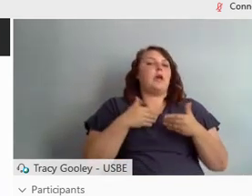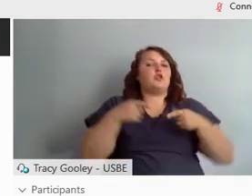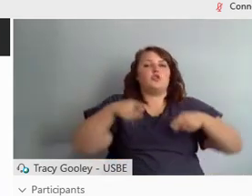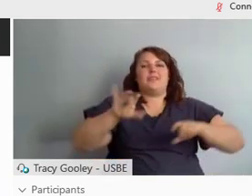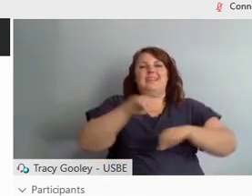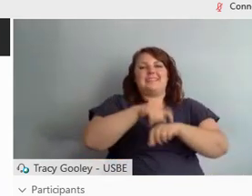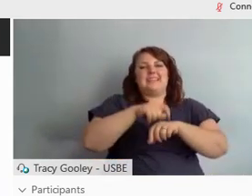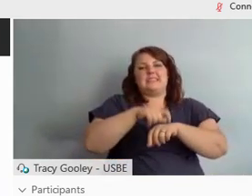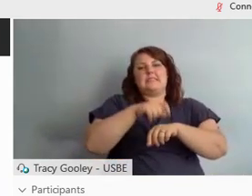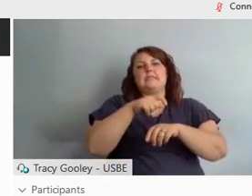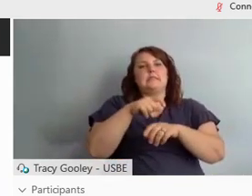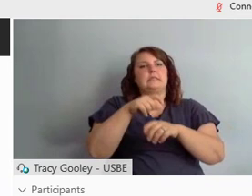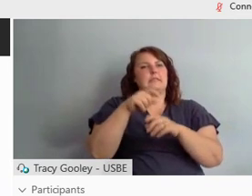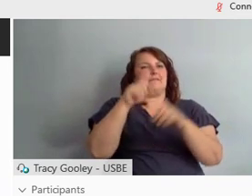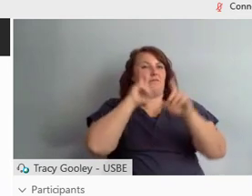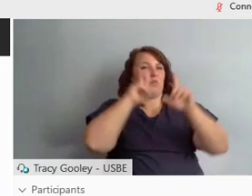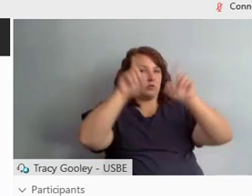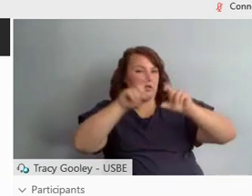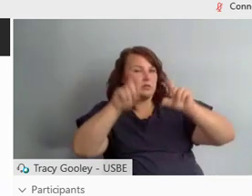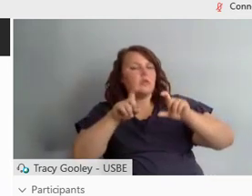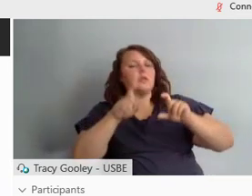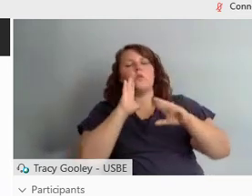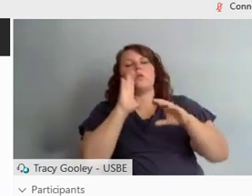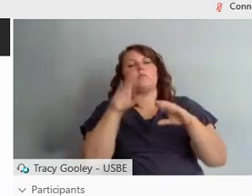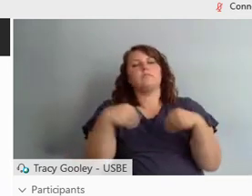other, you're expected to administer.